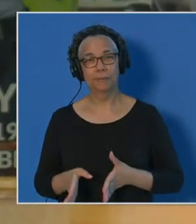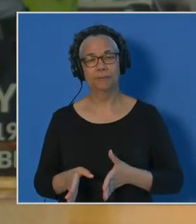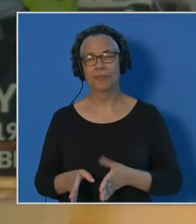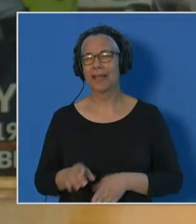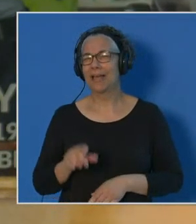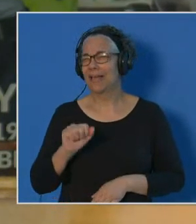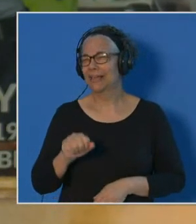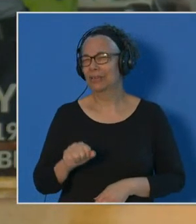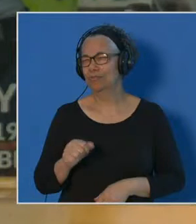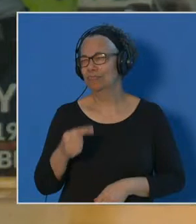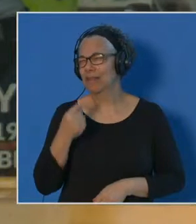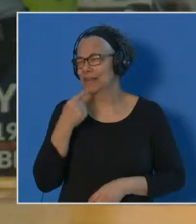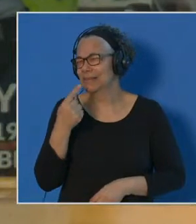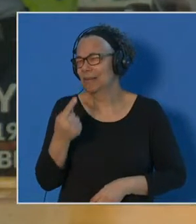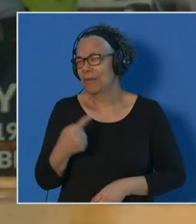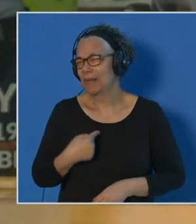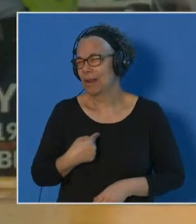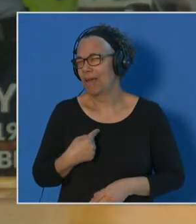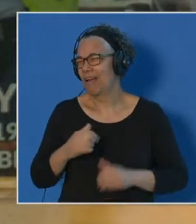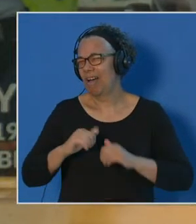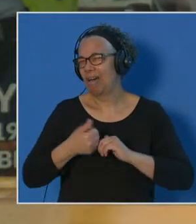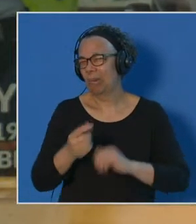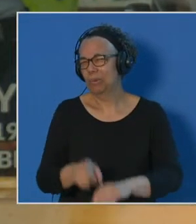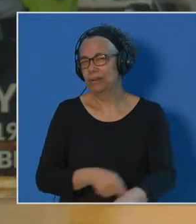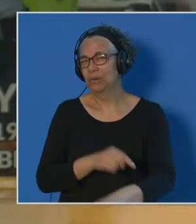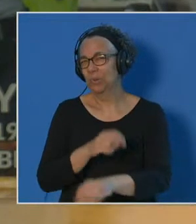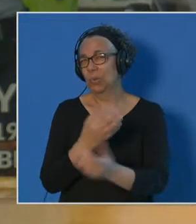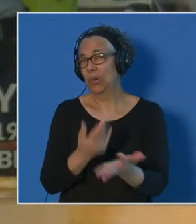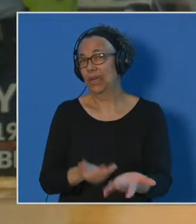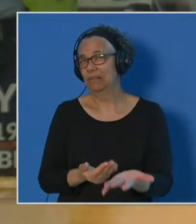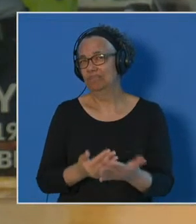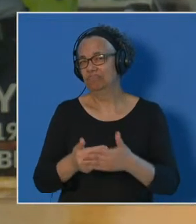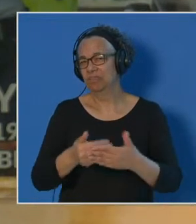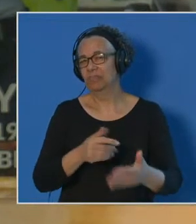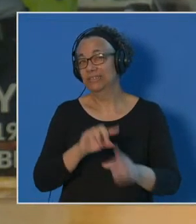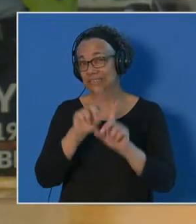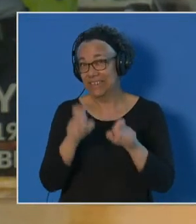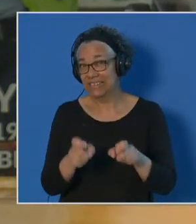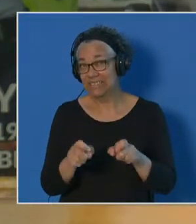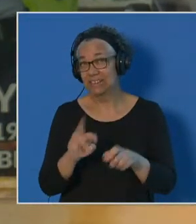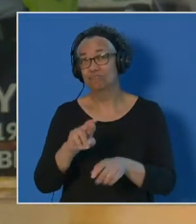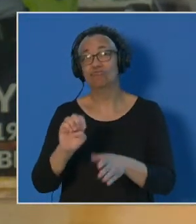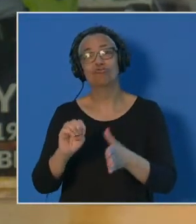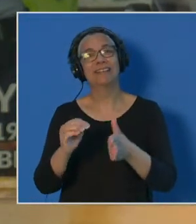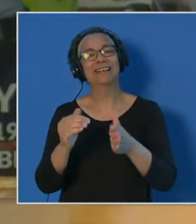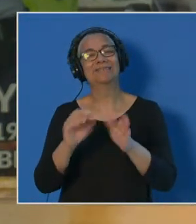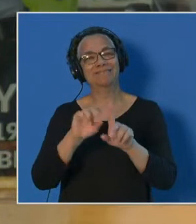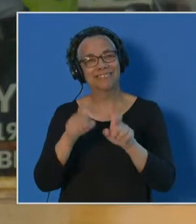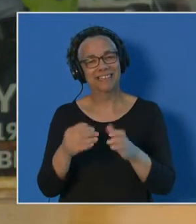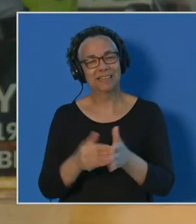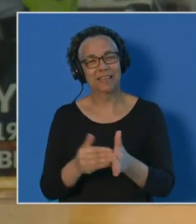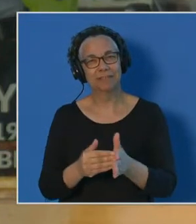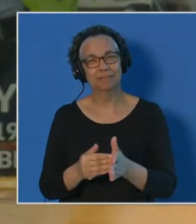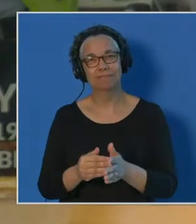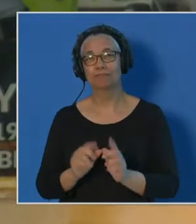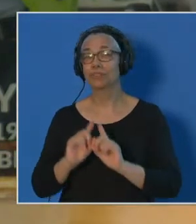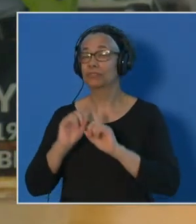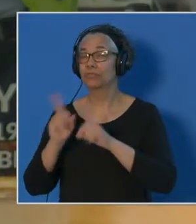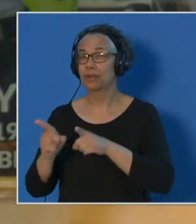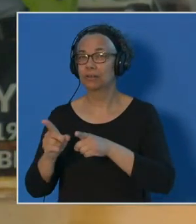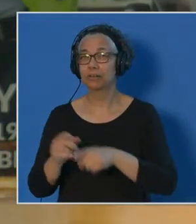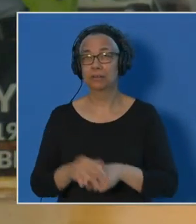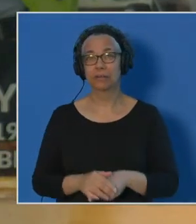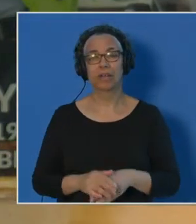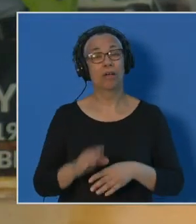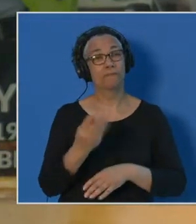a wait is there between testing and retesting at care homes? They're testing it between the 14-day period. So if they test somebody today,